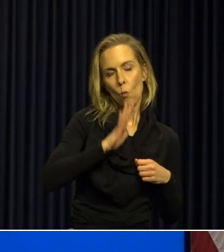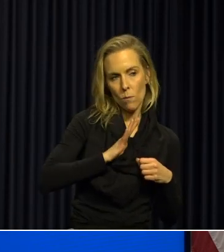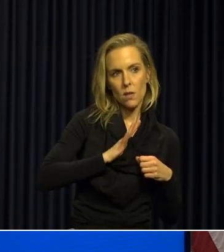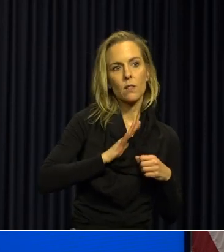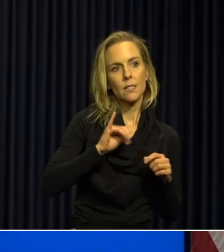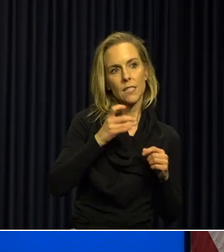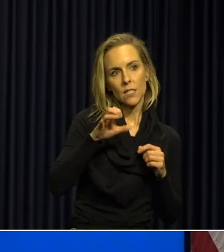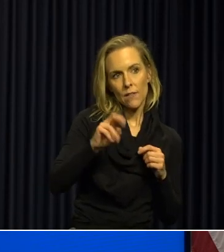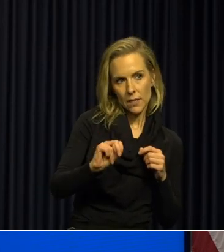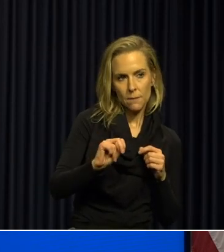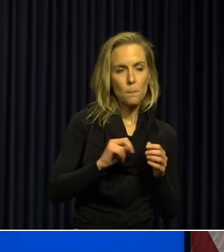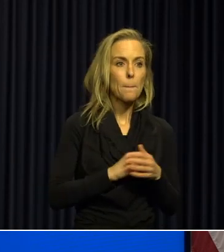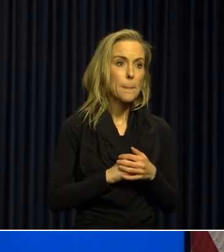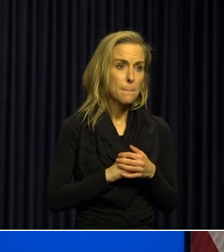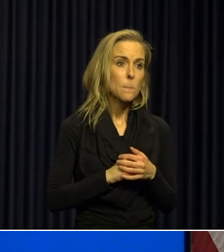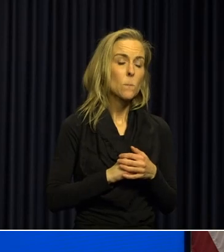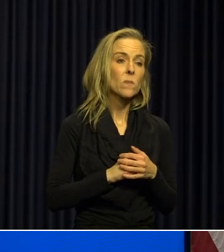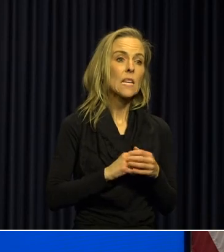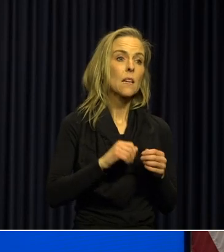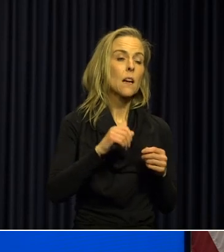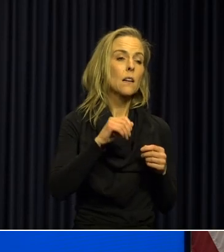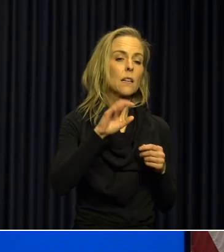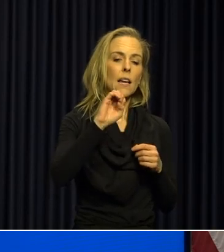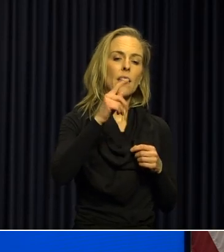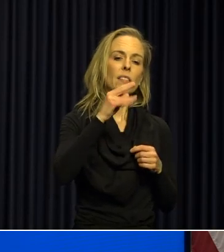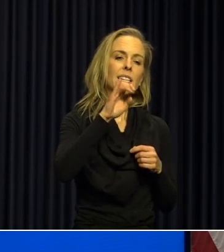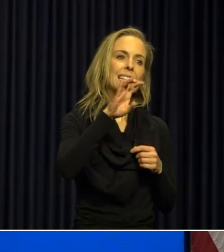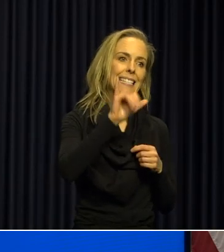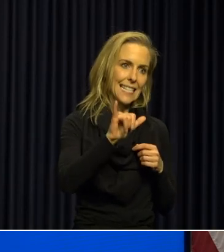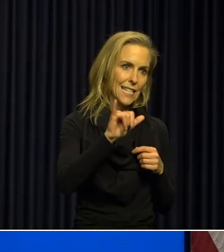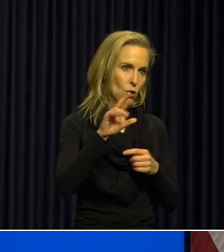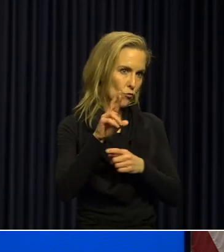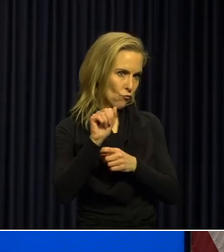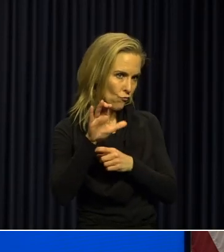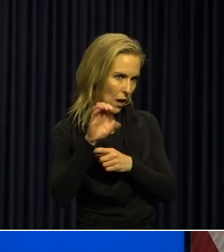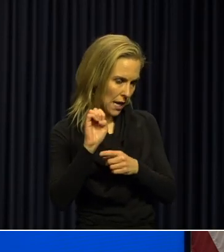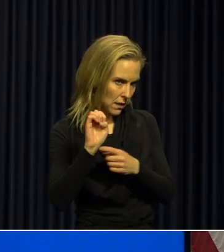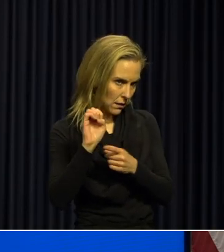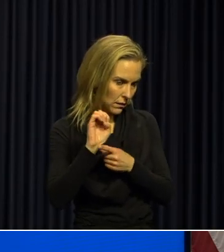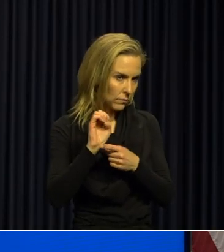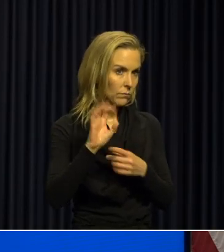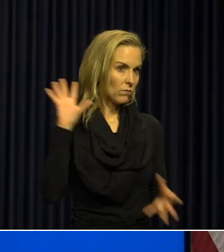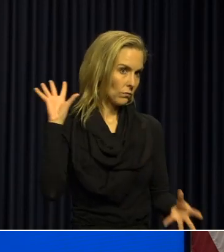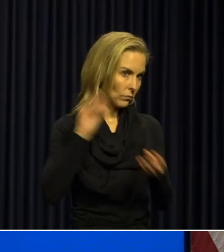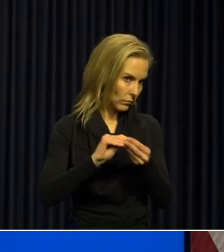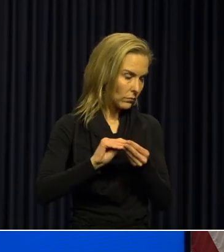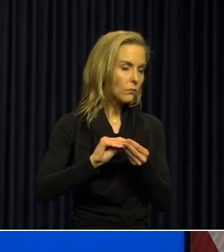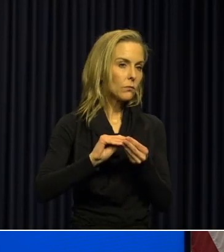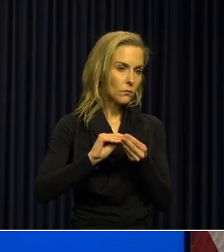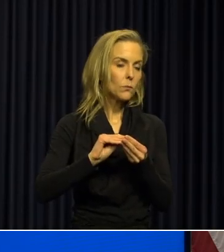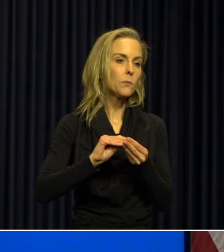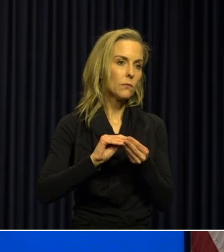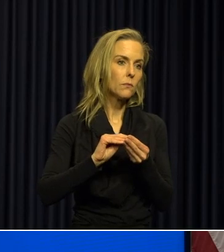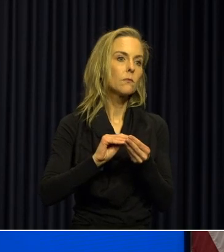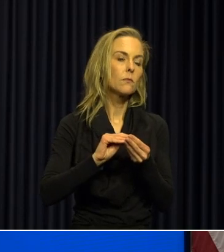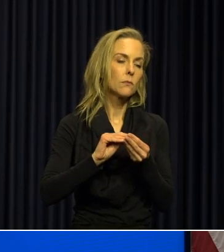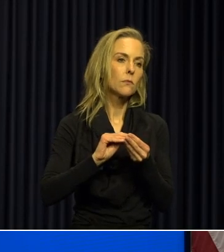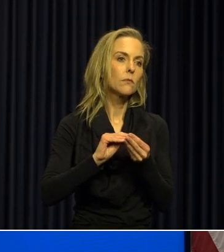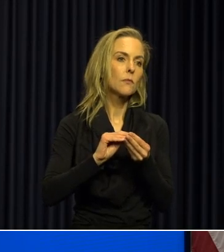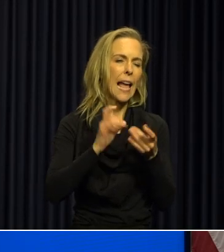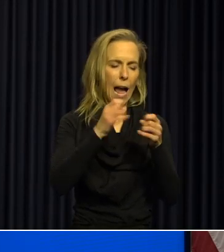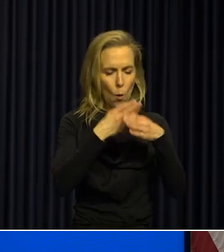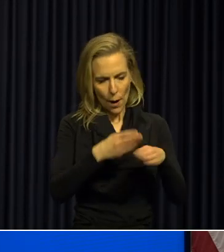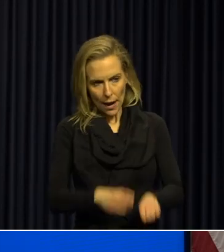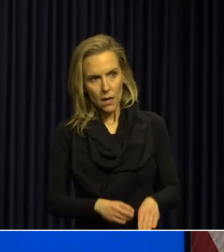in Jefferson. Ethnicity and race of total cases, the racial